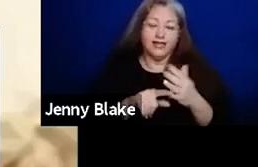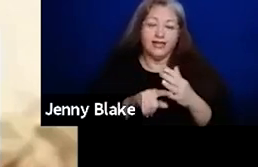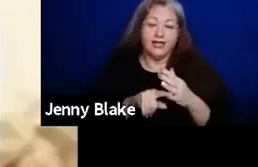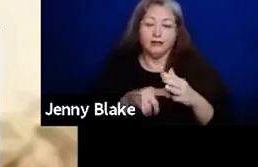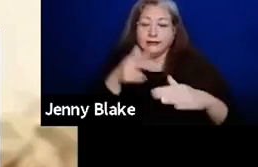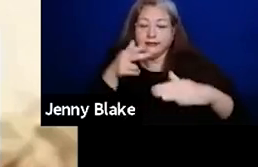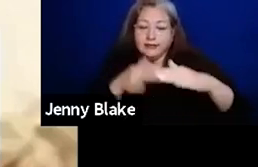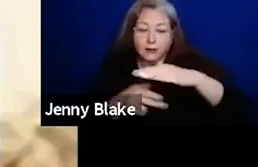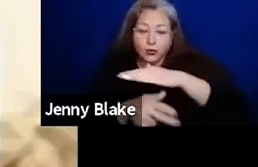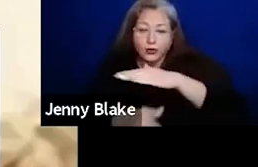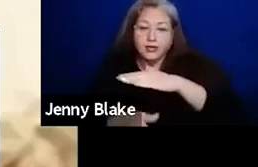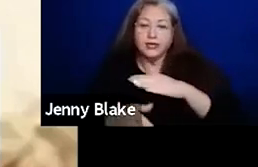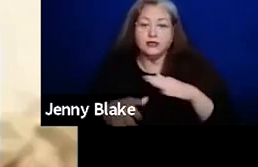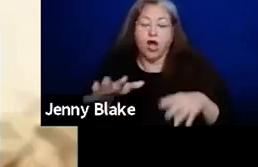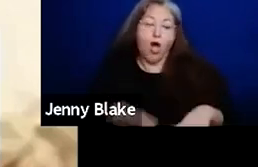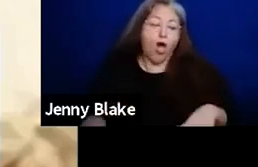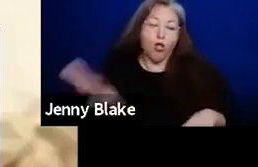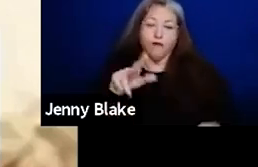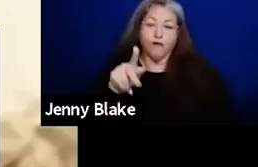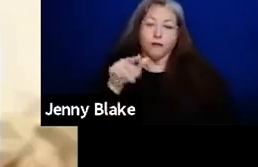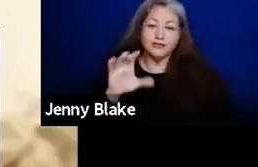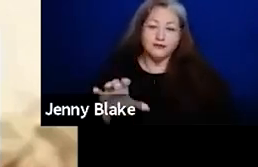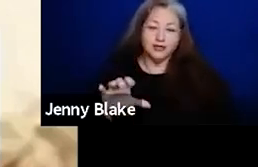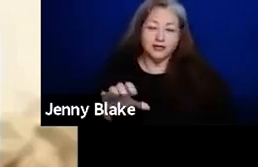submarines circulating throughout the Pacific.